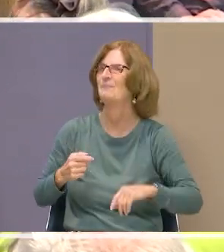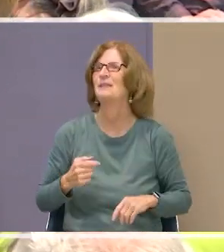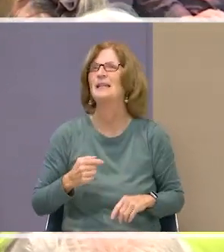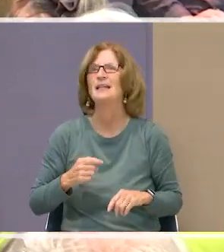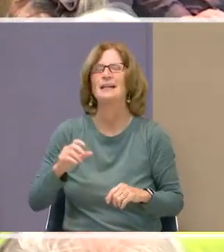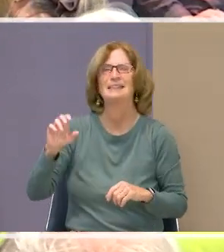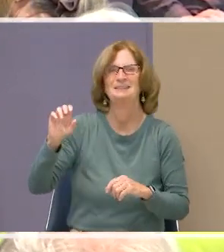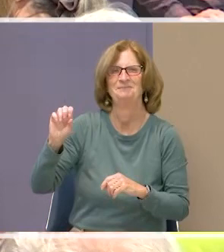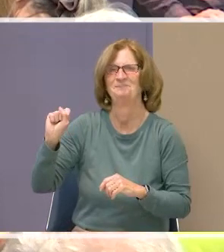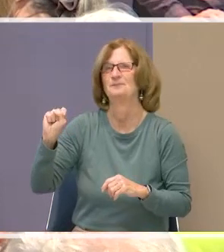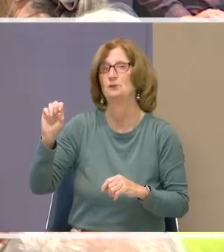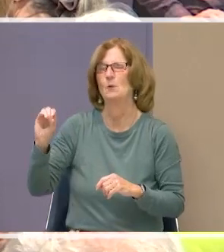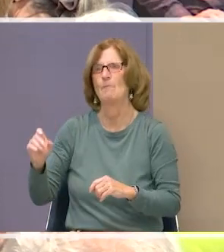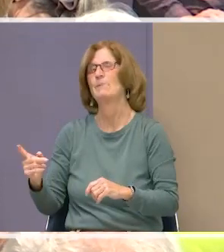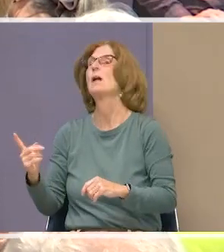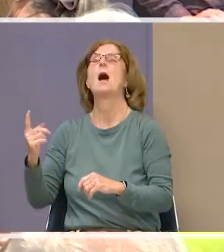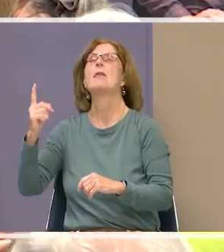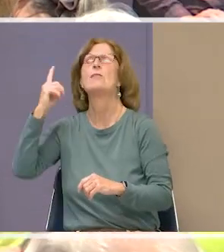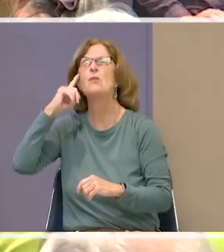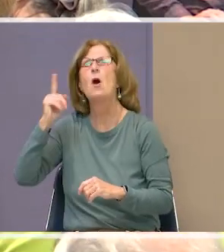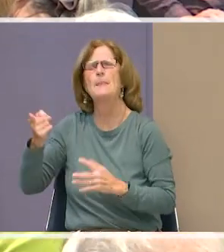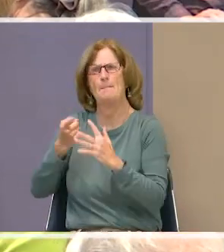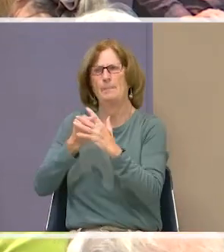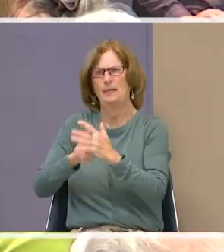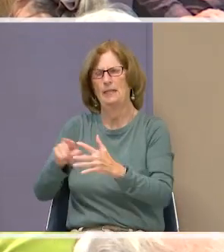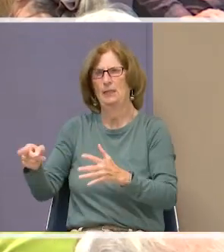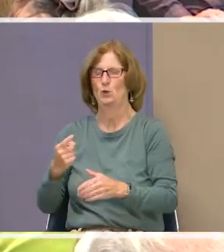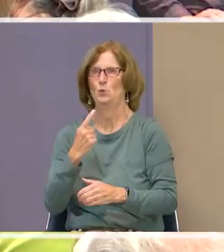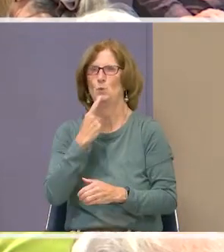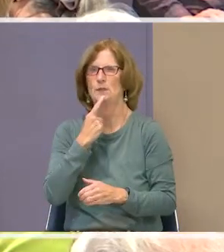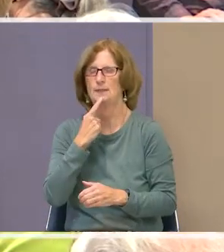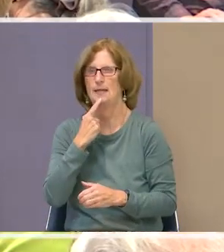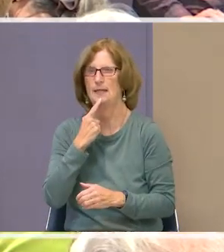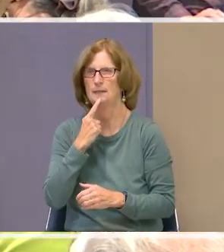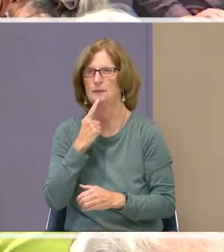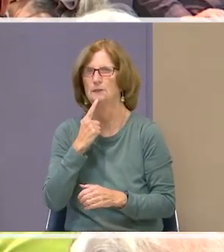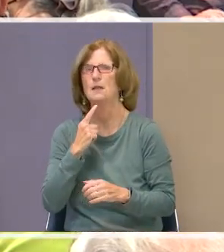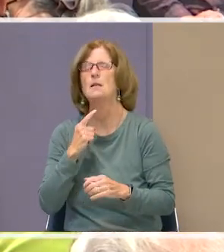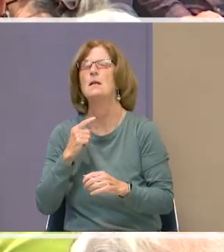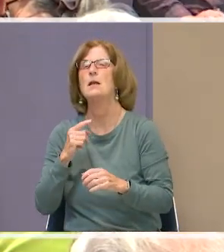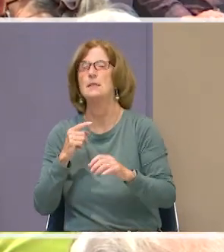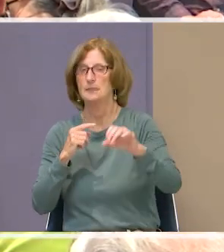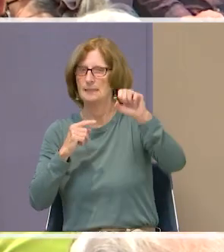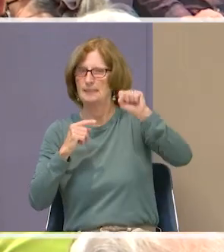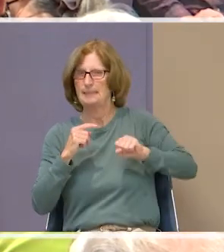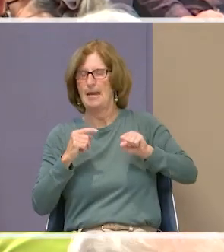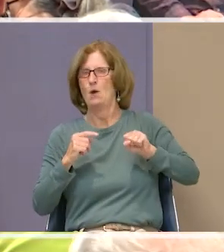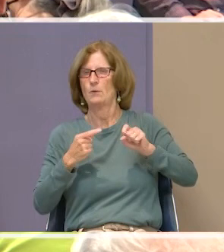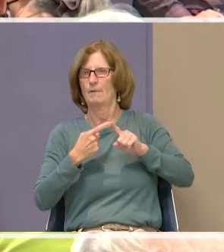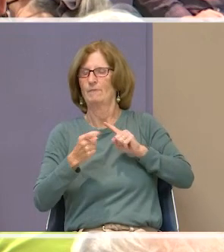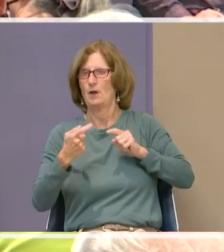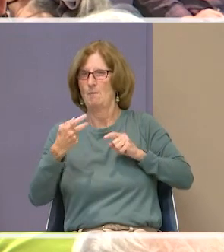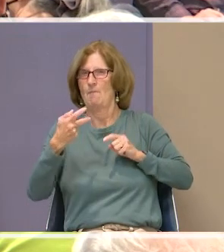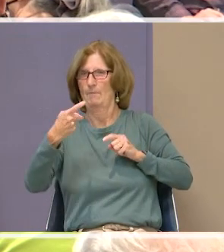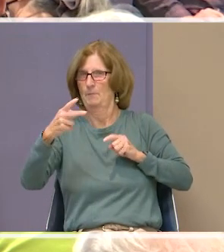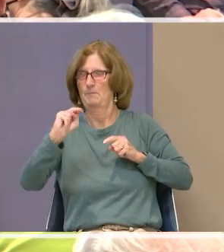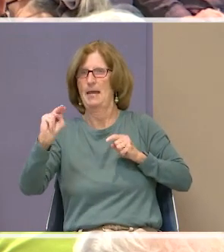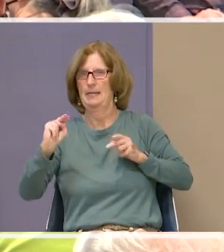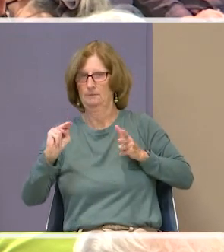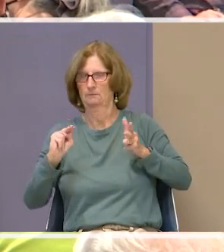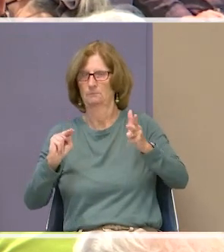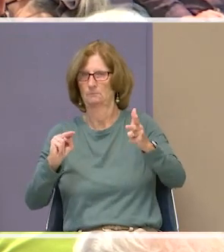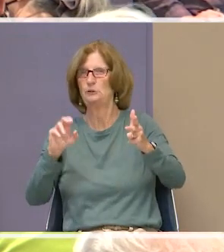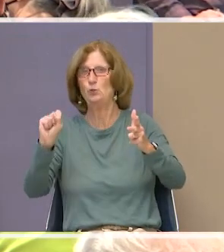What I thought I heard you say first was southbound from Penn, you could make that